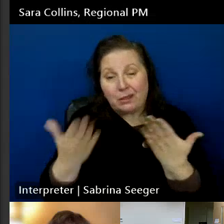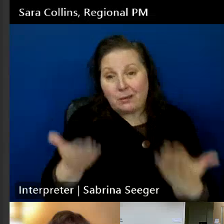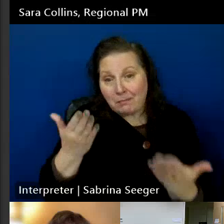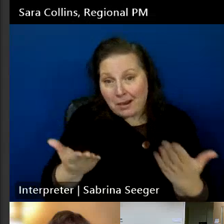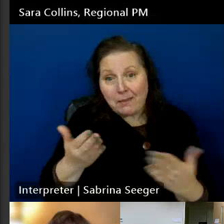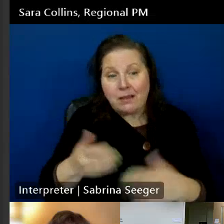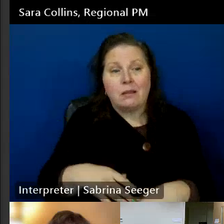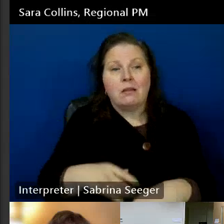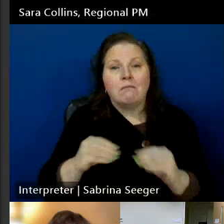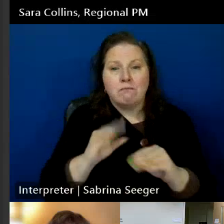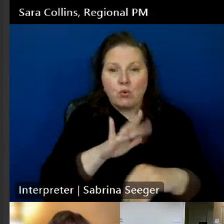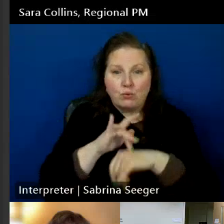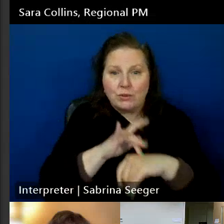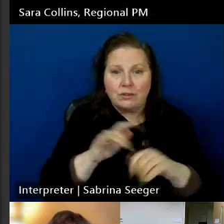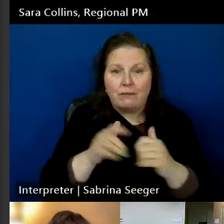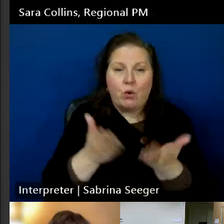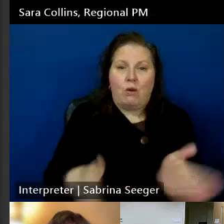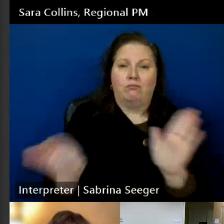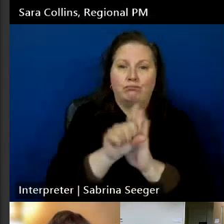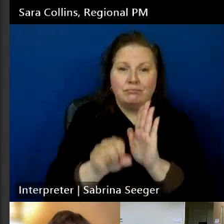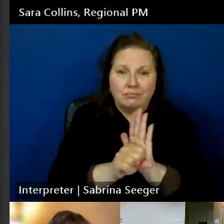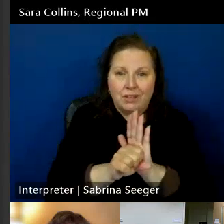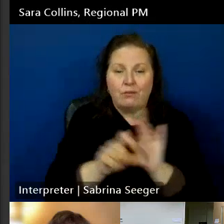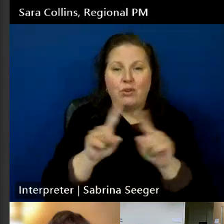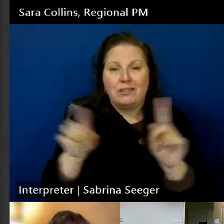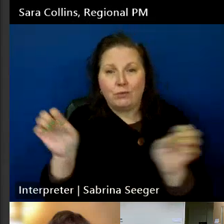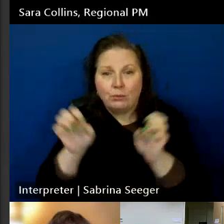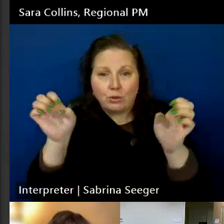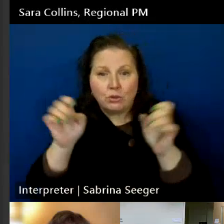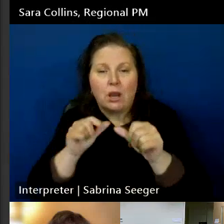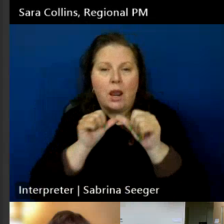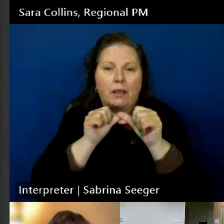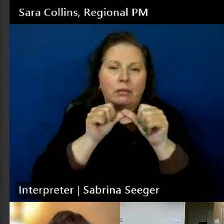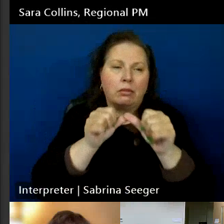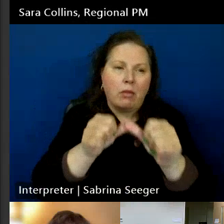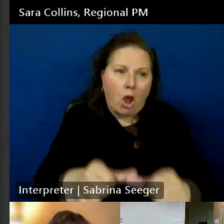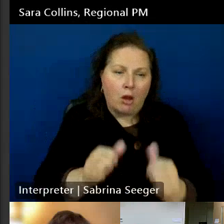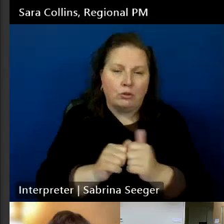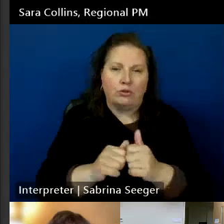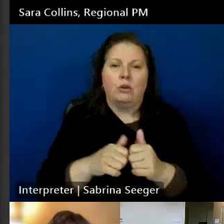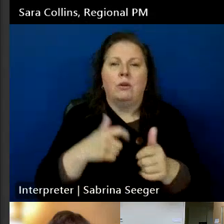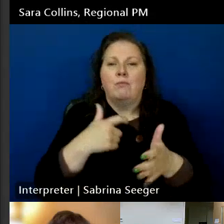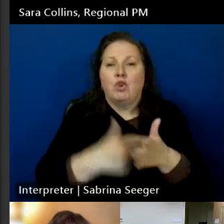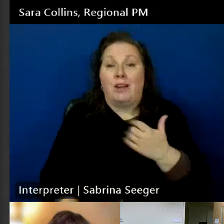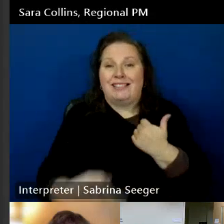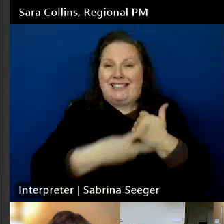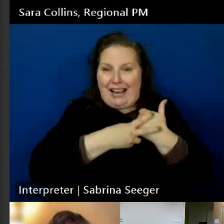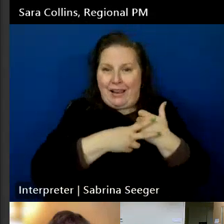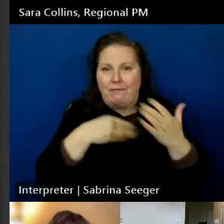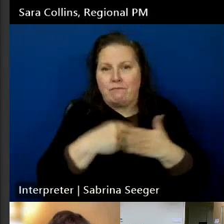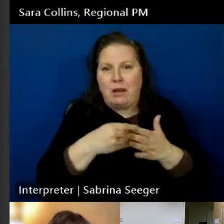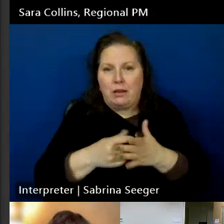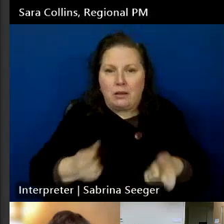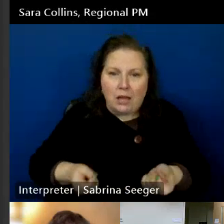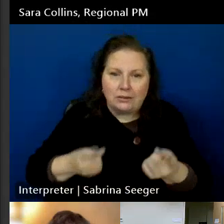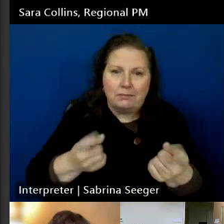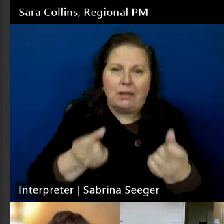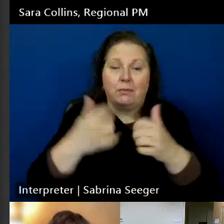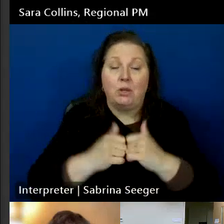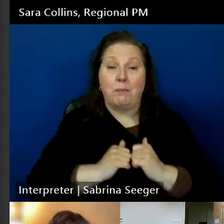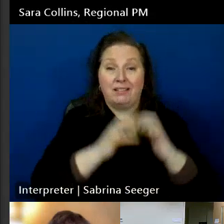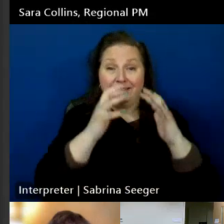more resources for statewide emergencies and potentially long-term cost savings, right? Disadvantages include a big startup